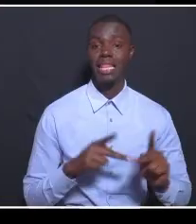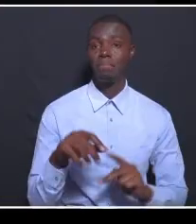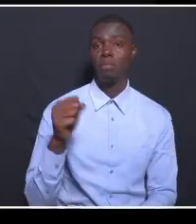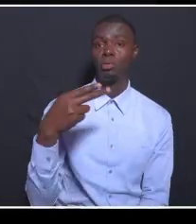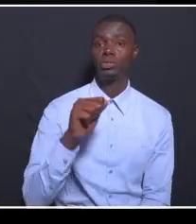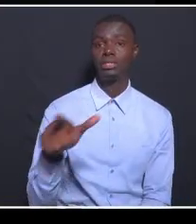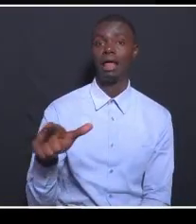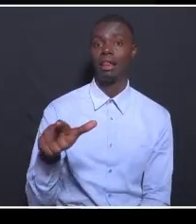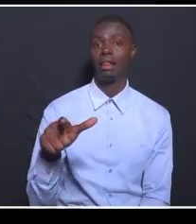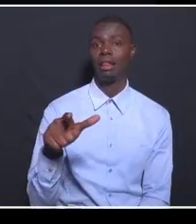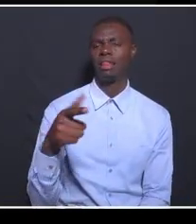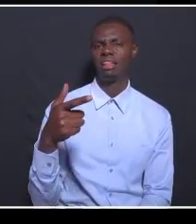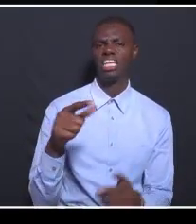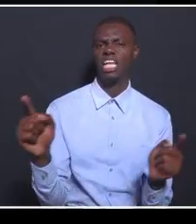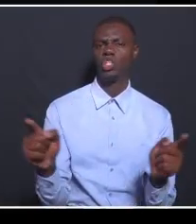the trailer.